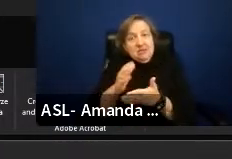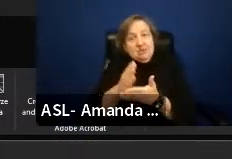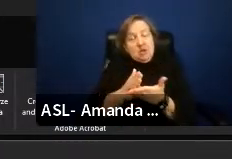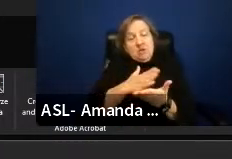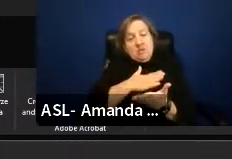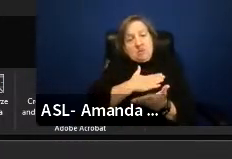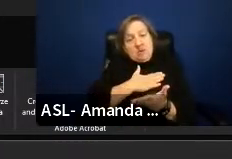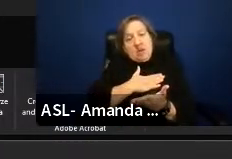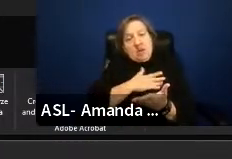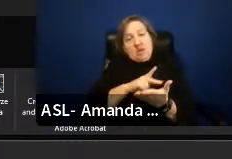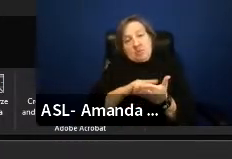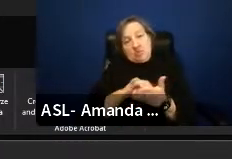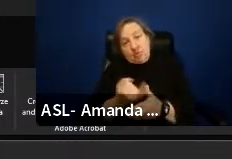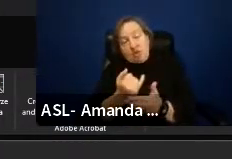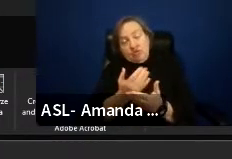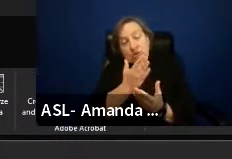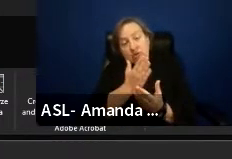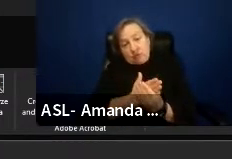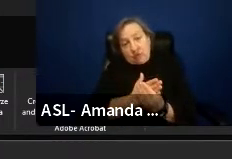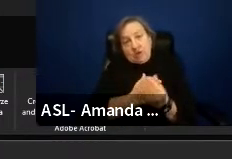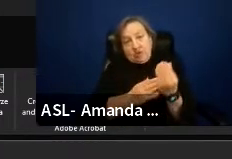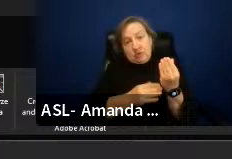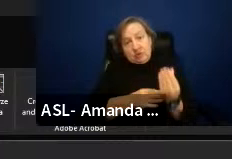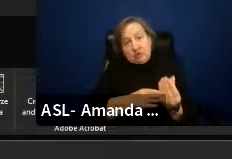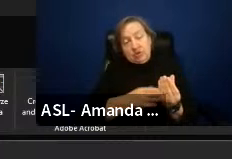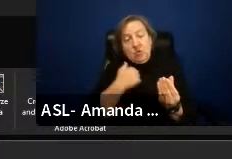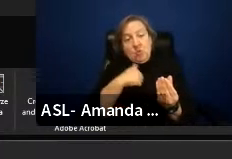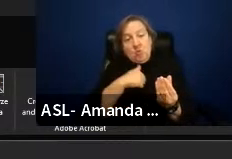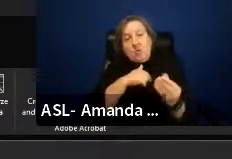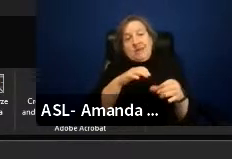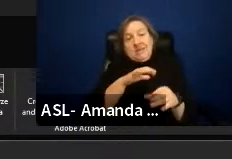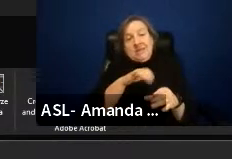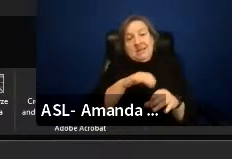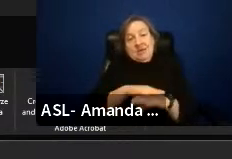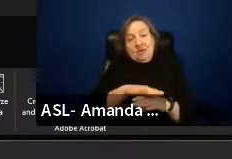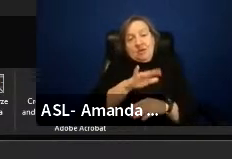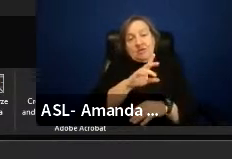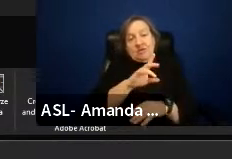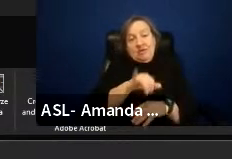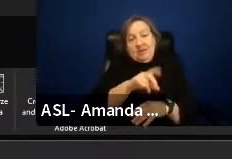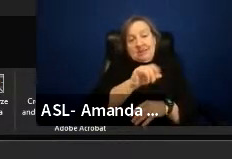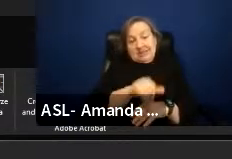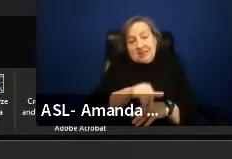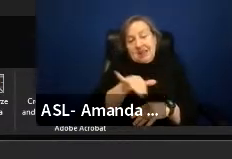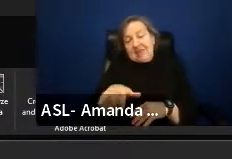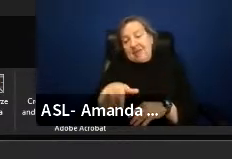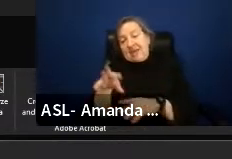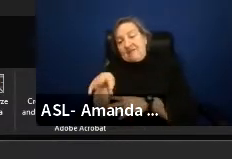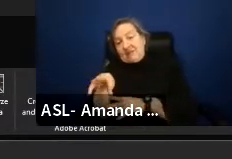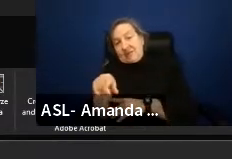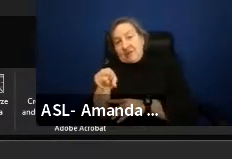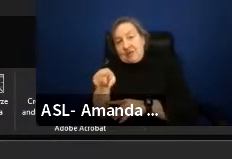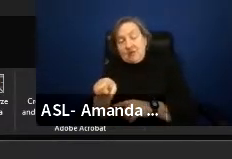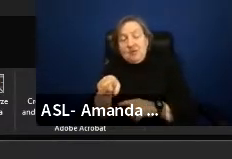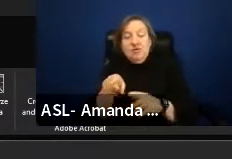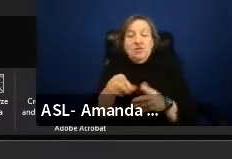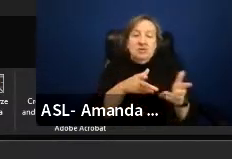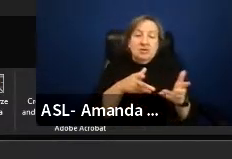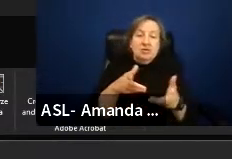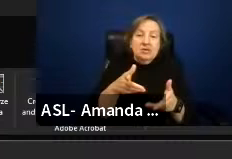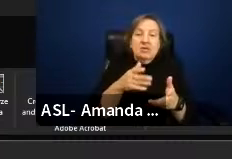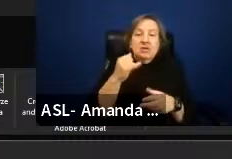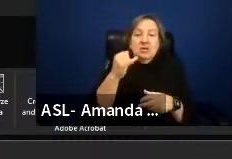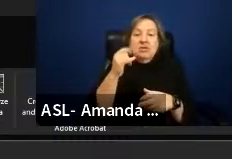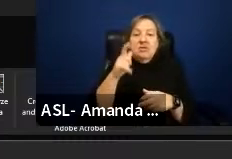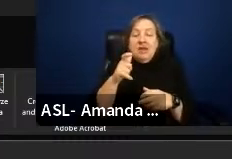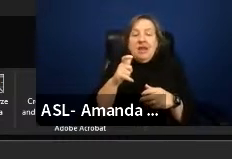my project records, that we did this on this date, here's the video. Like, yeah, to